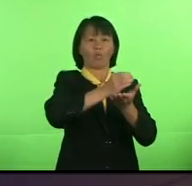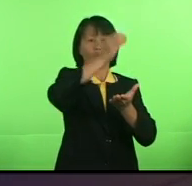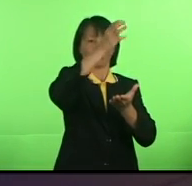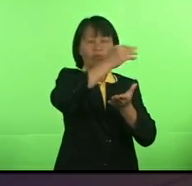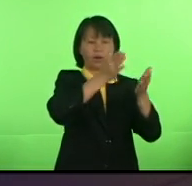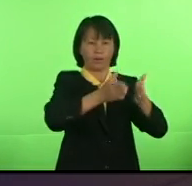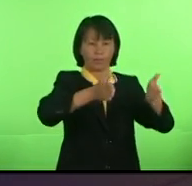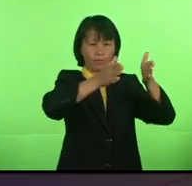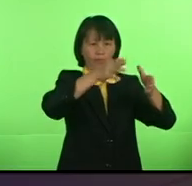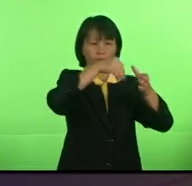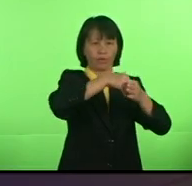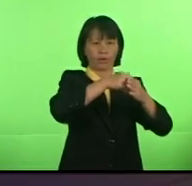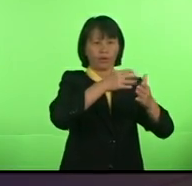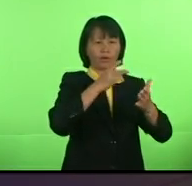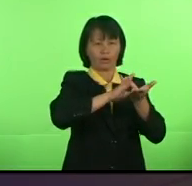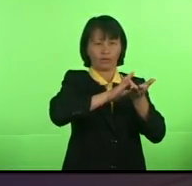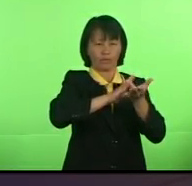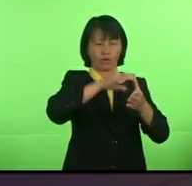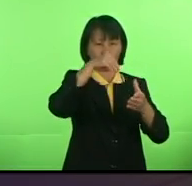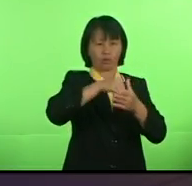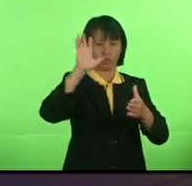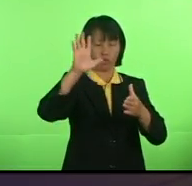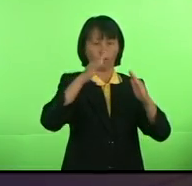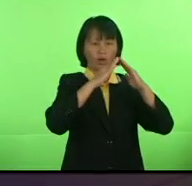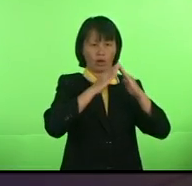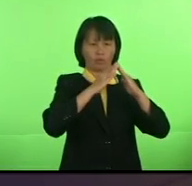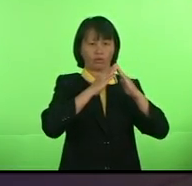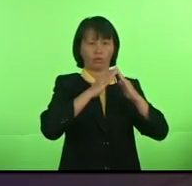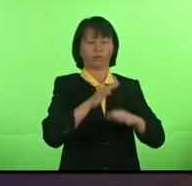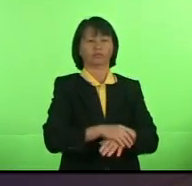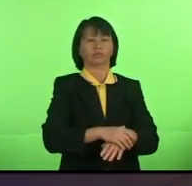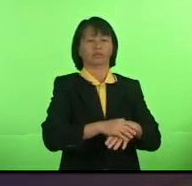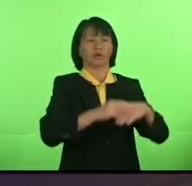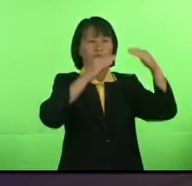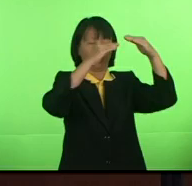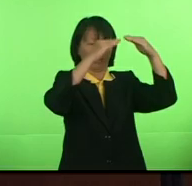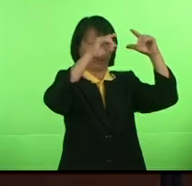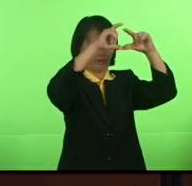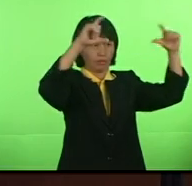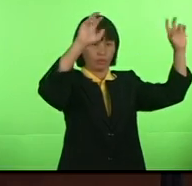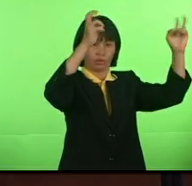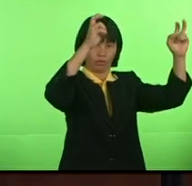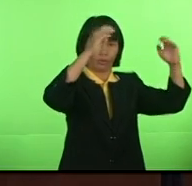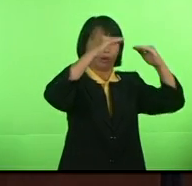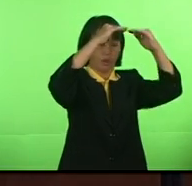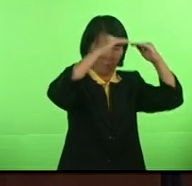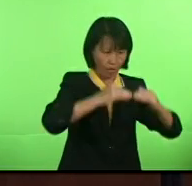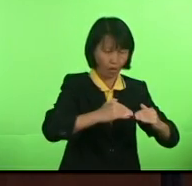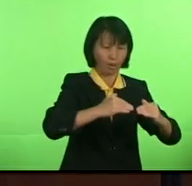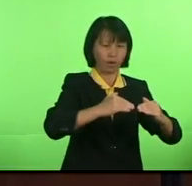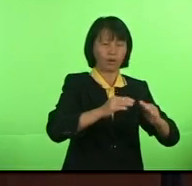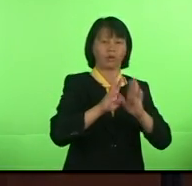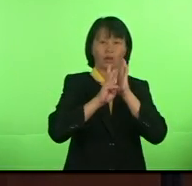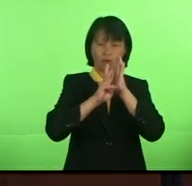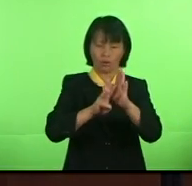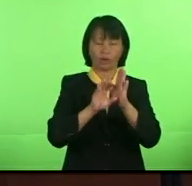the rest here are supported by evidence and also examples given here. A new theory suggests that